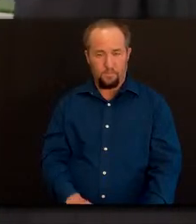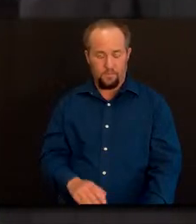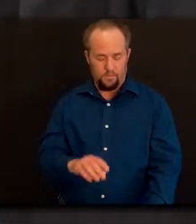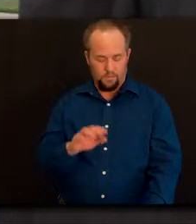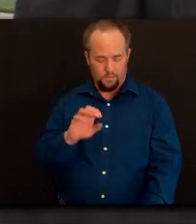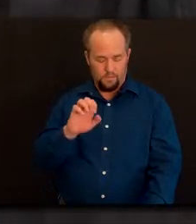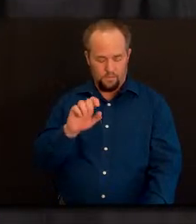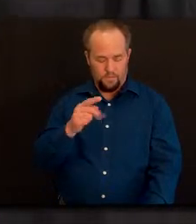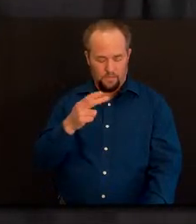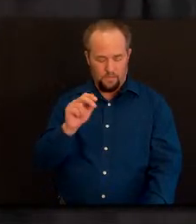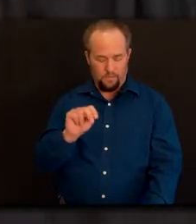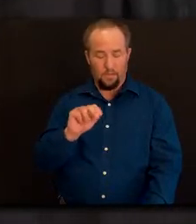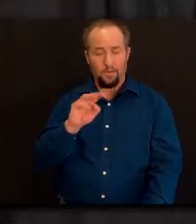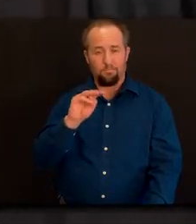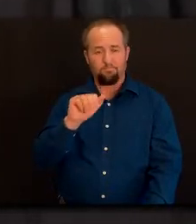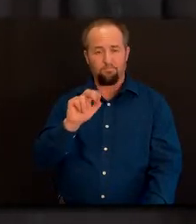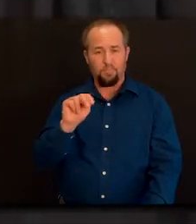Ethan Matthew Main.